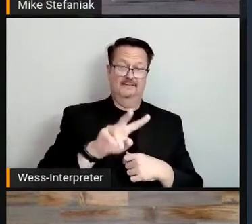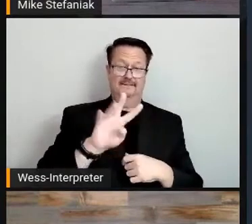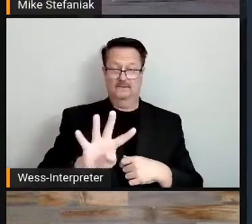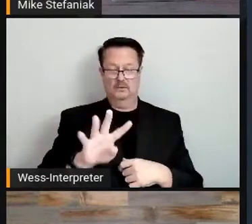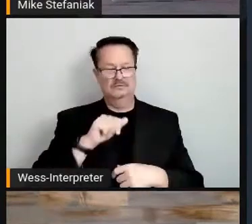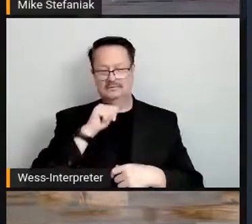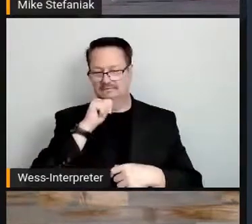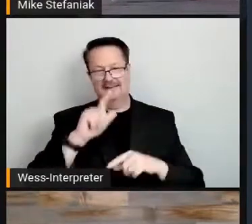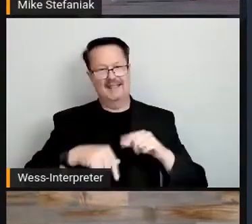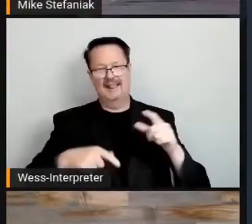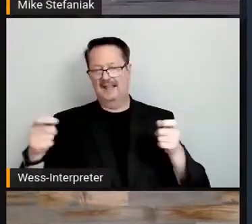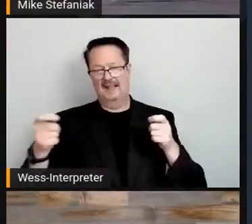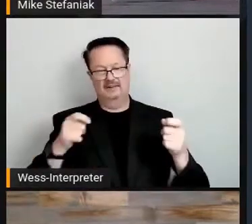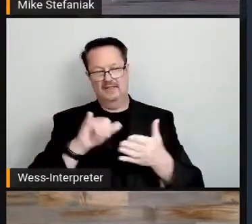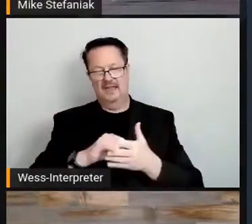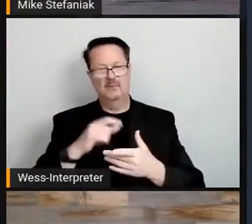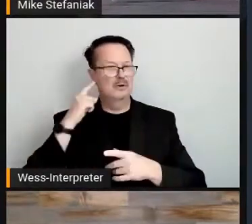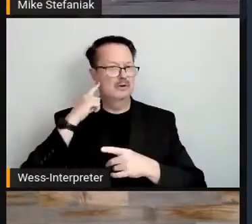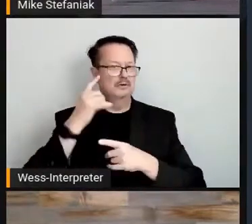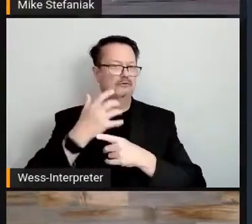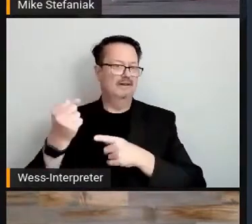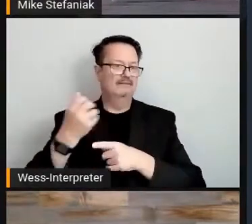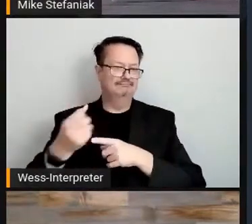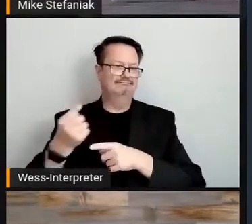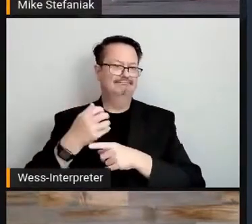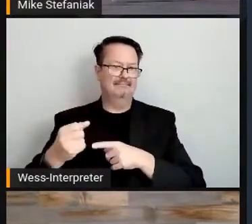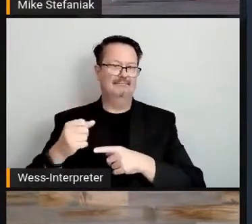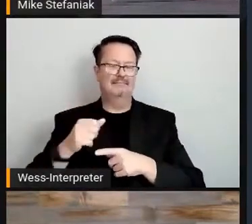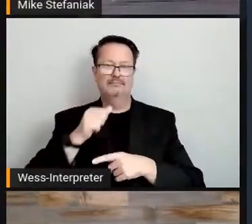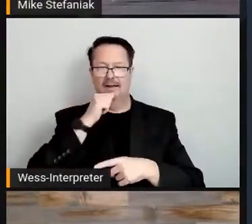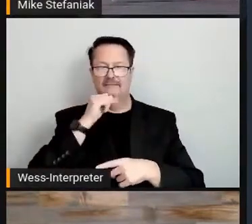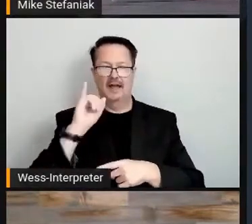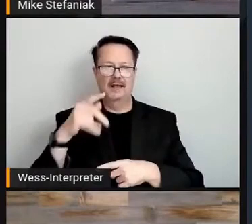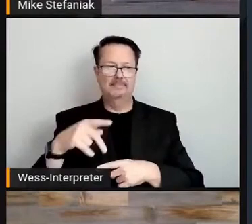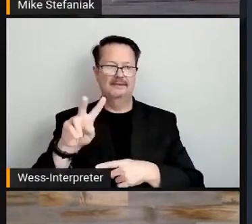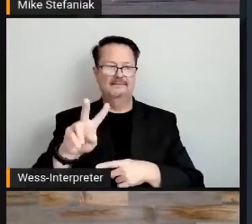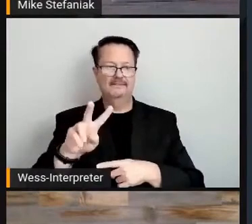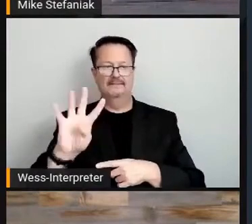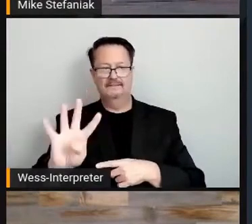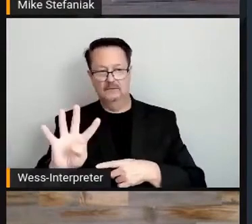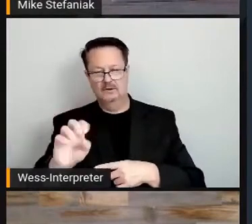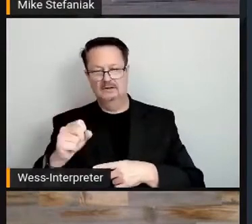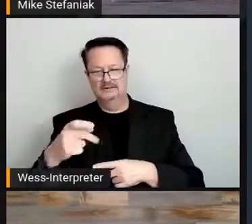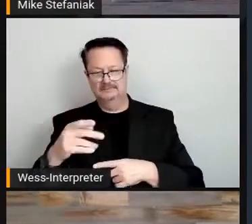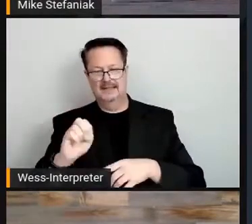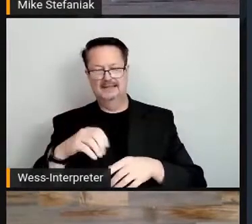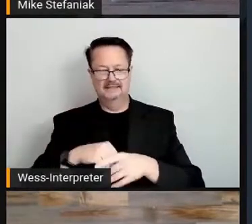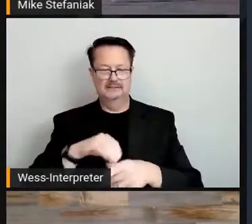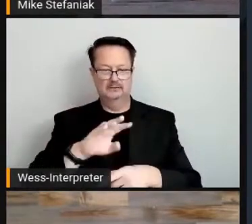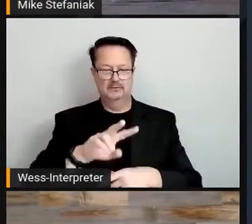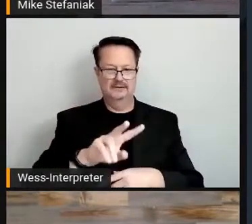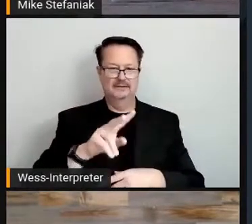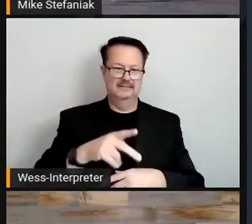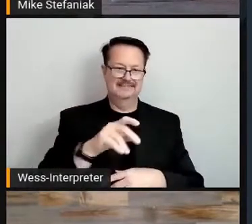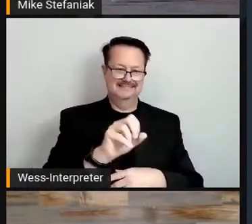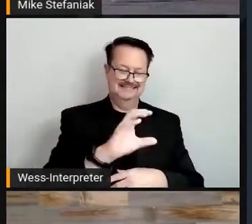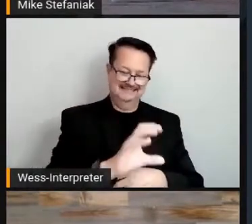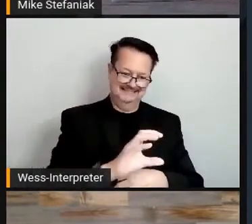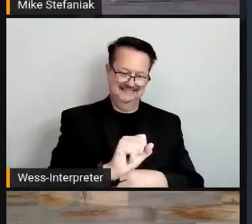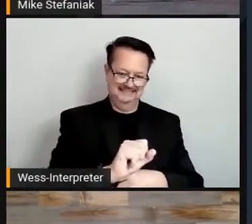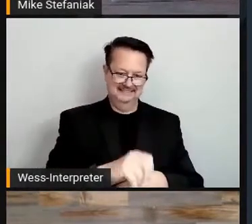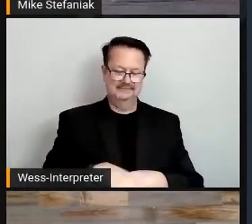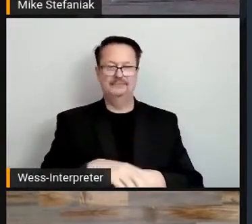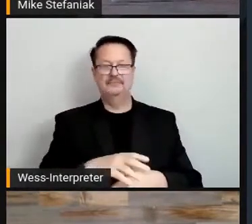heard from a lot of you that you're running out of the private IPv4 space in your VPCs. And so